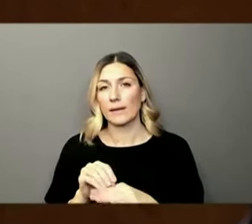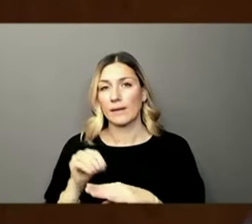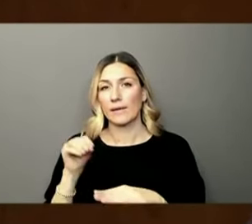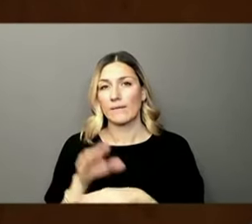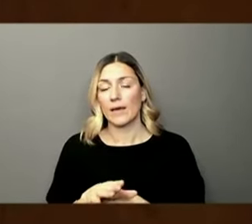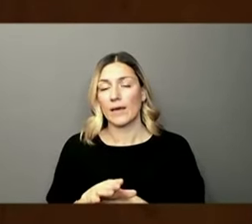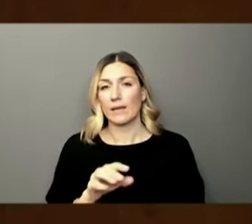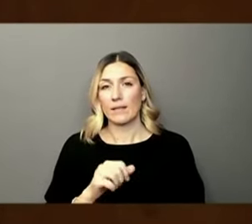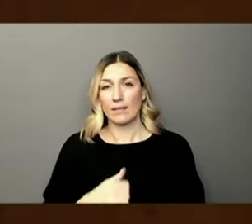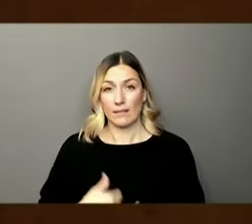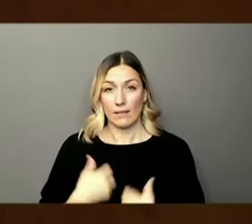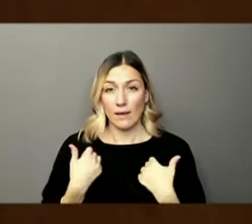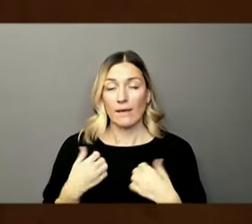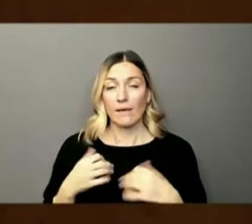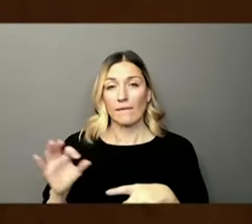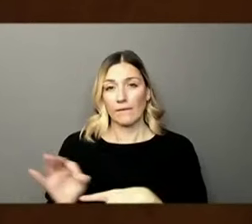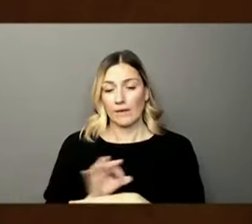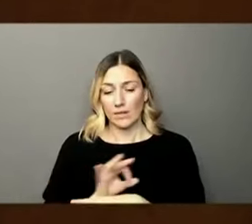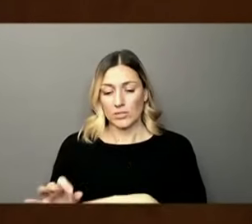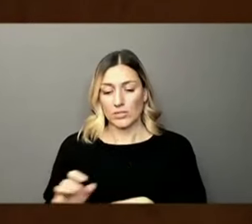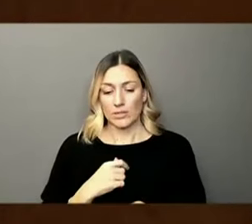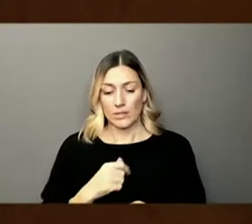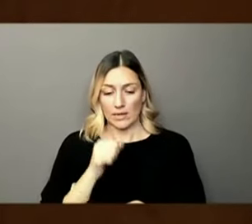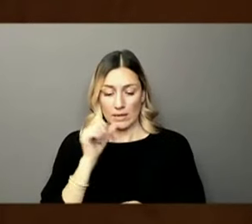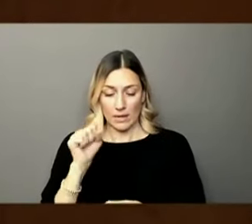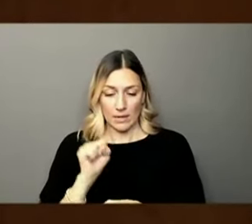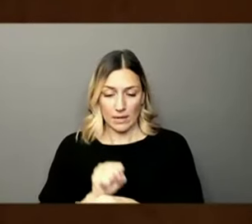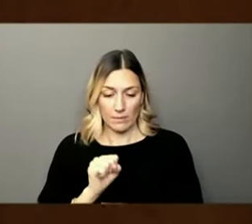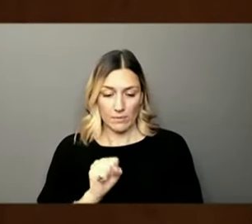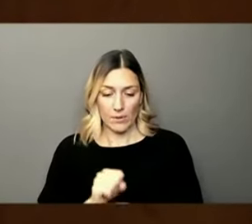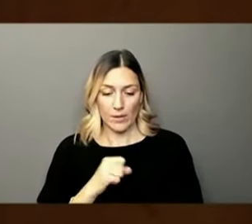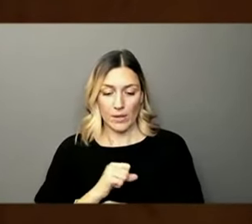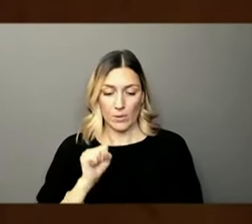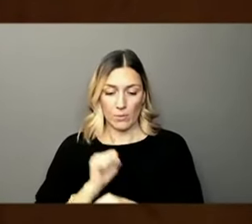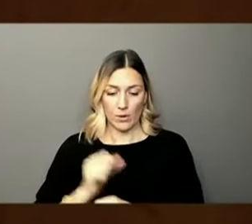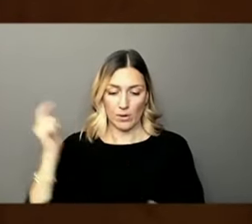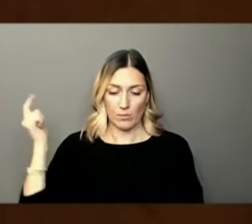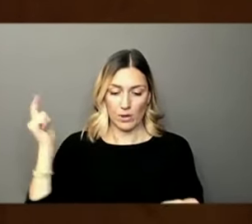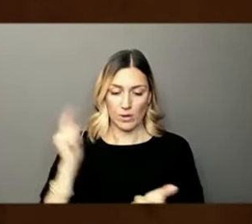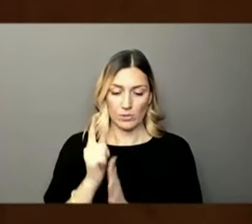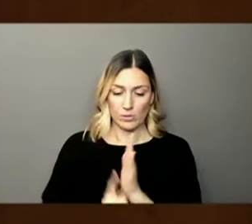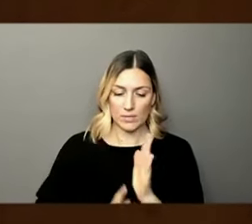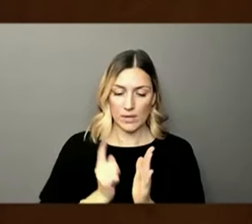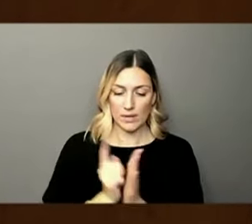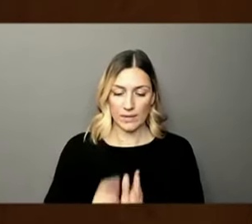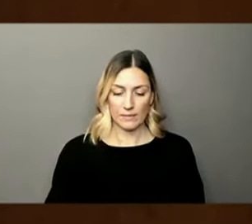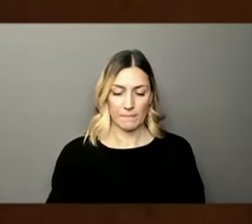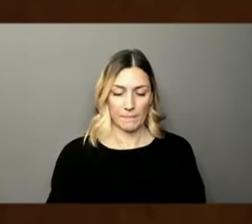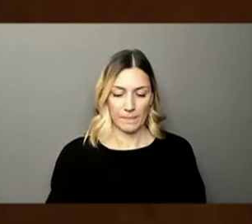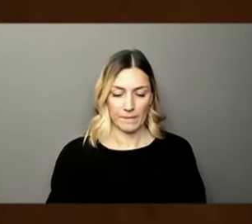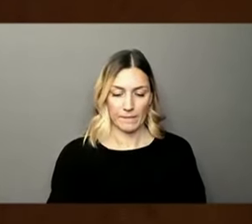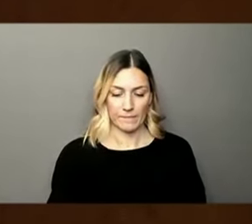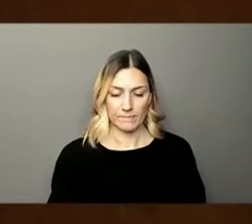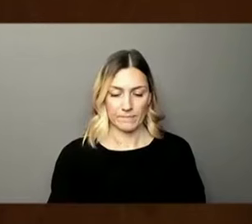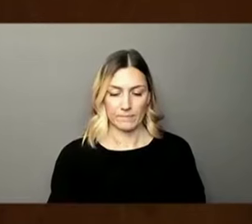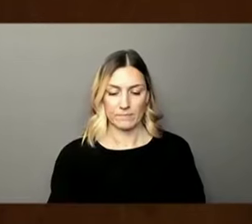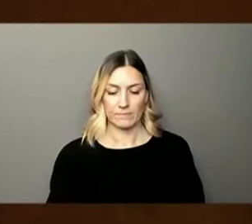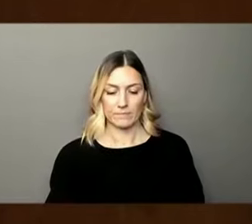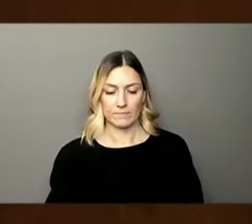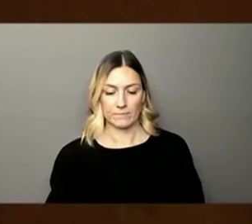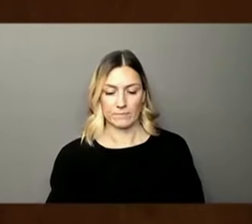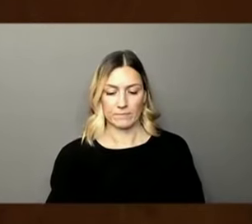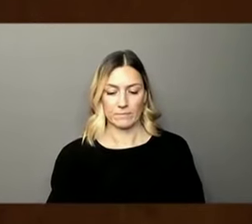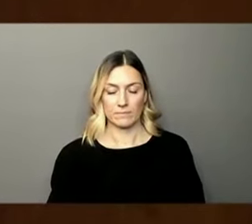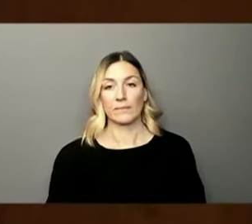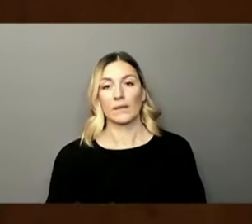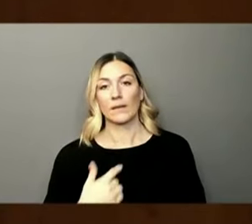function, and long haulers are more likely to be unemployed and work reduced hours, which has been addressed multiple times today, with recent CDC data supporting that over